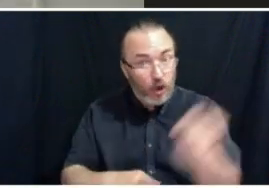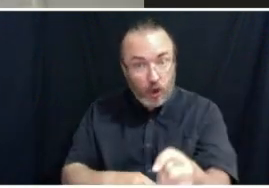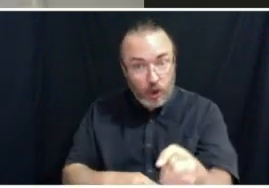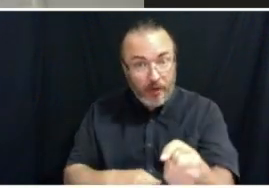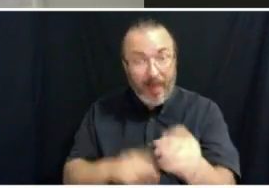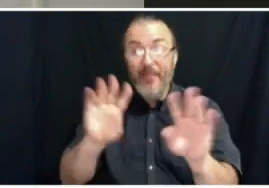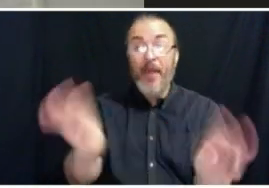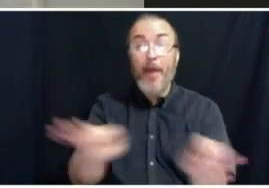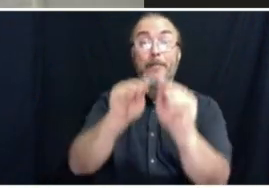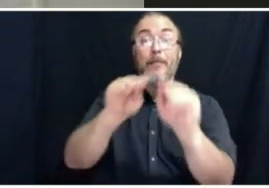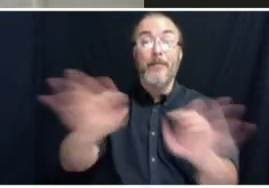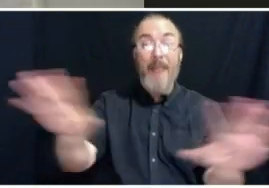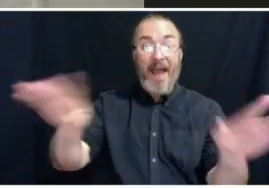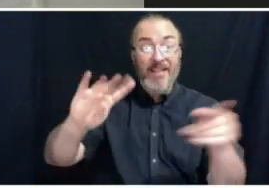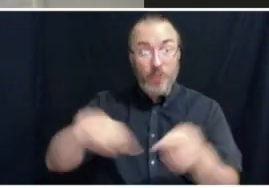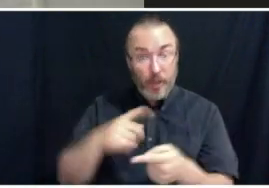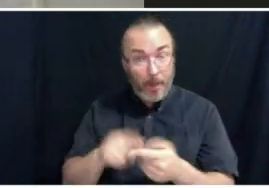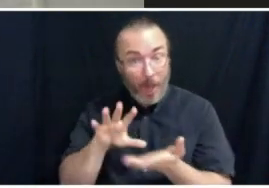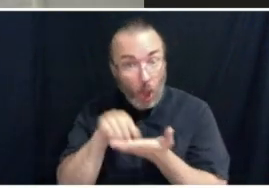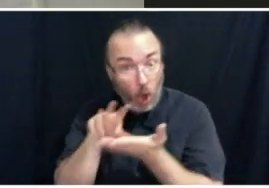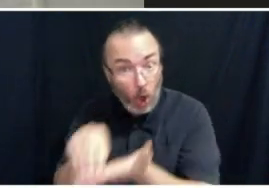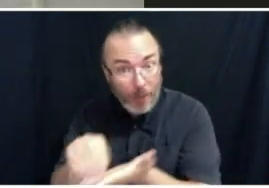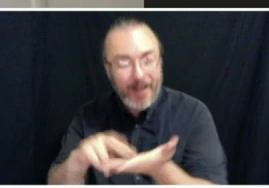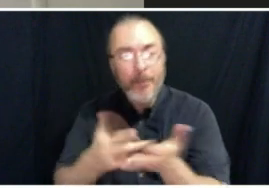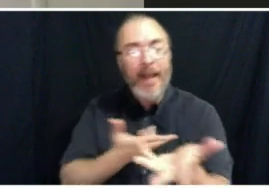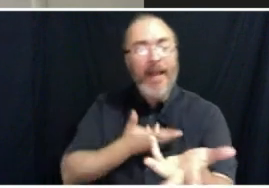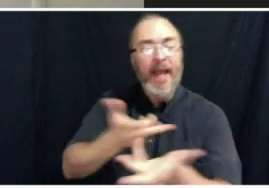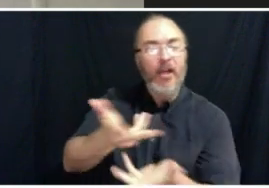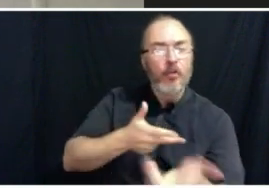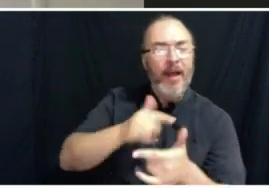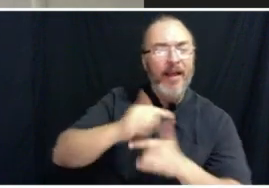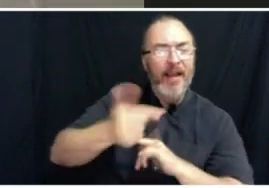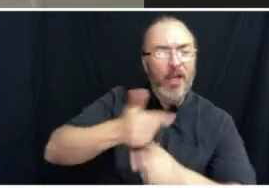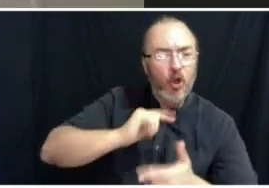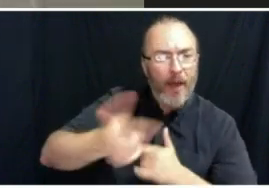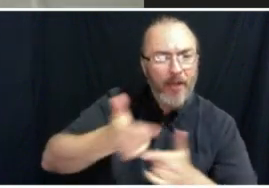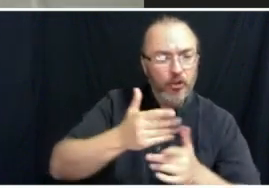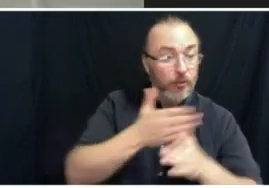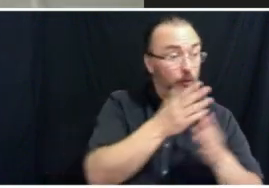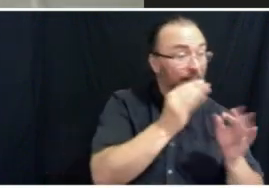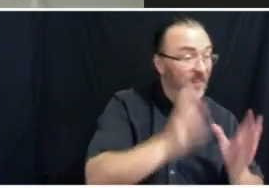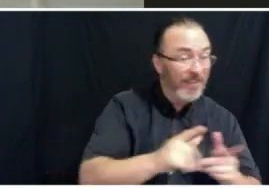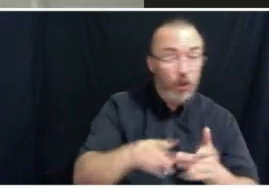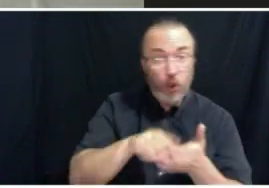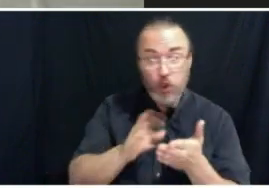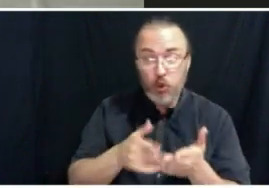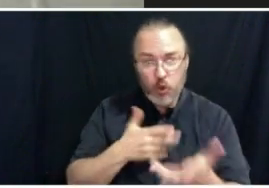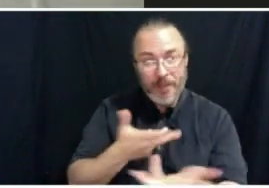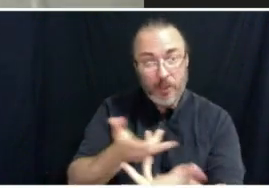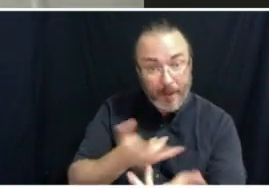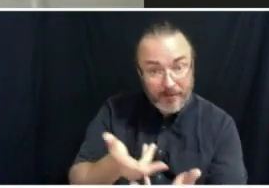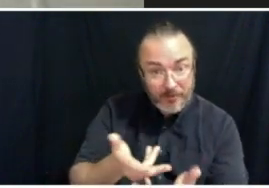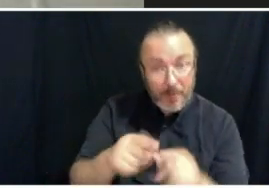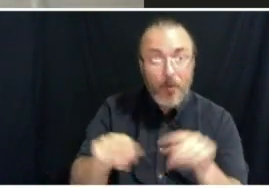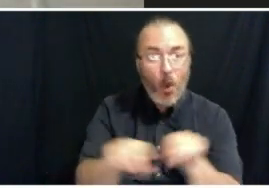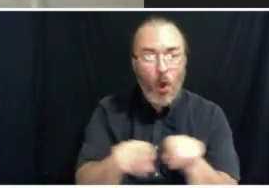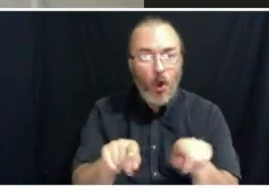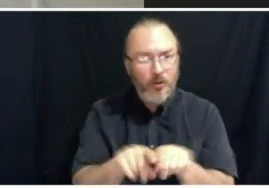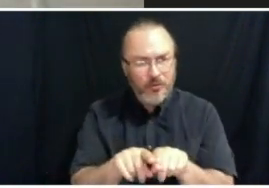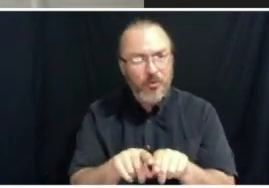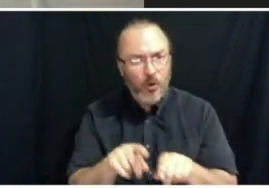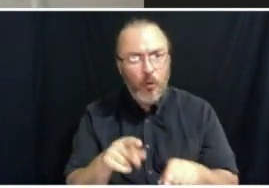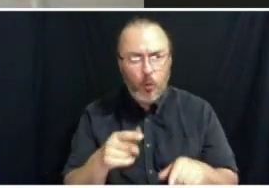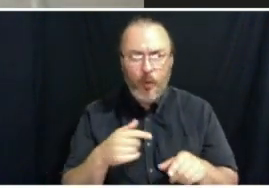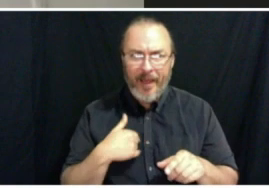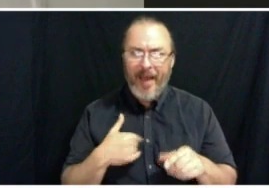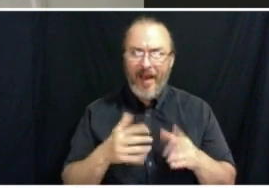that interaction between human beings, between the teacher and the student. At the same time, we have learned there is a huge digital divide that we need